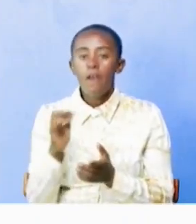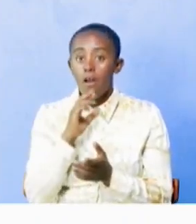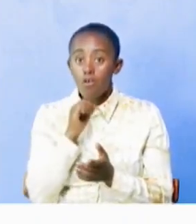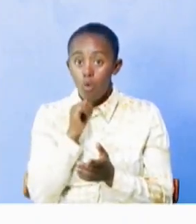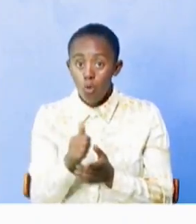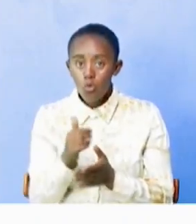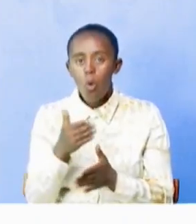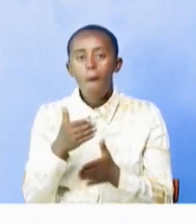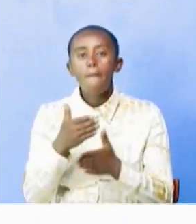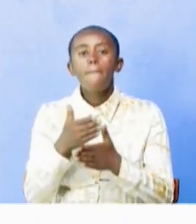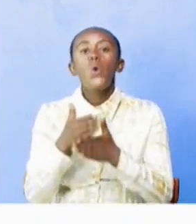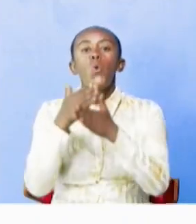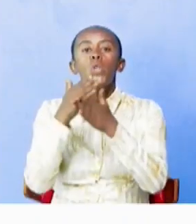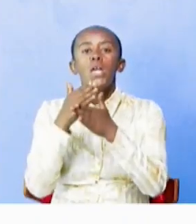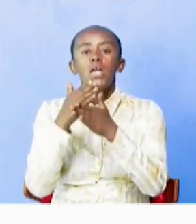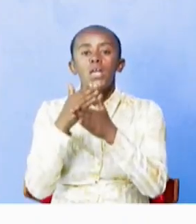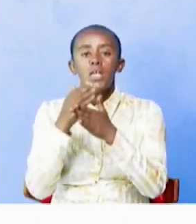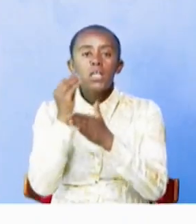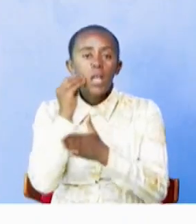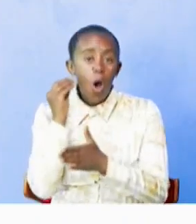building